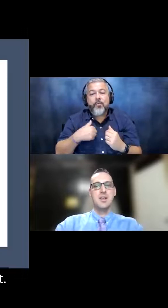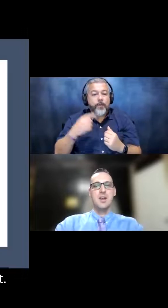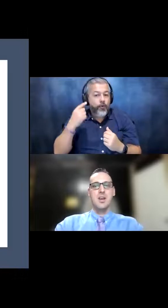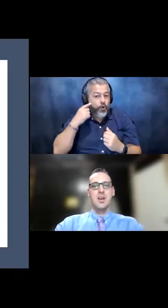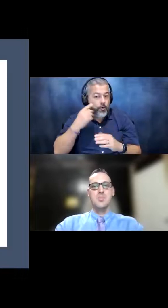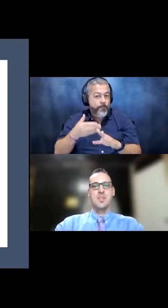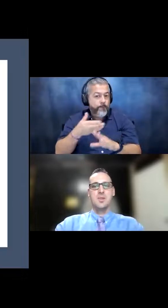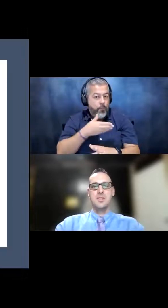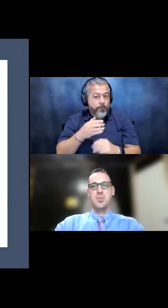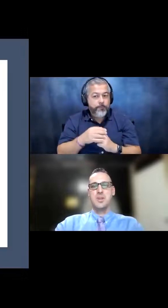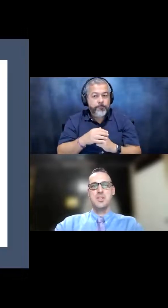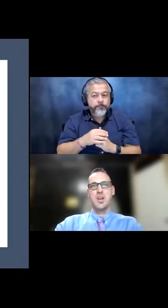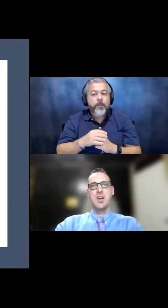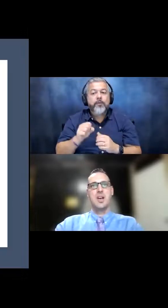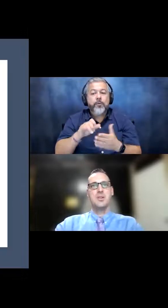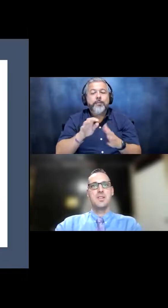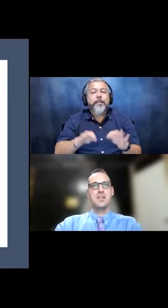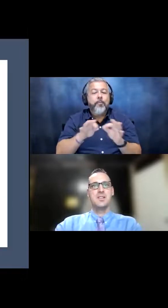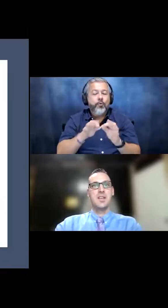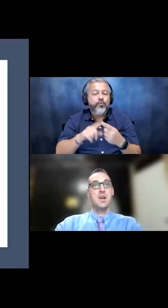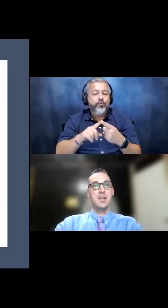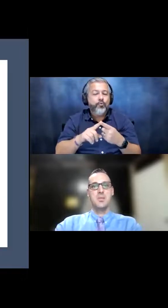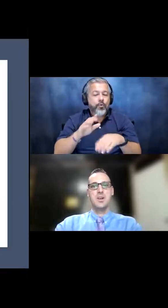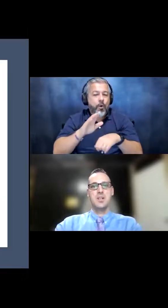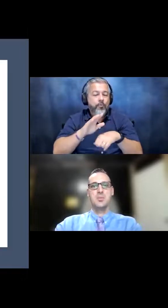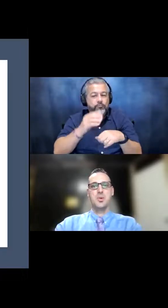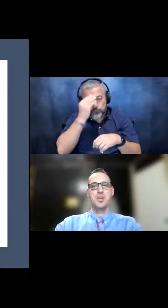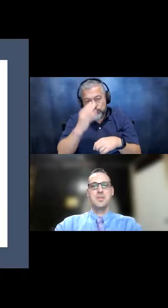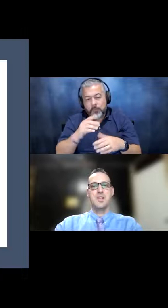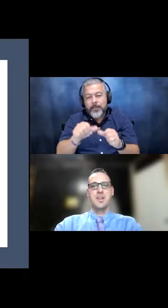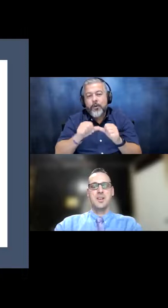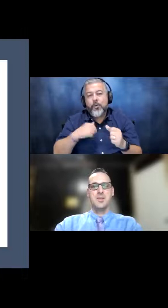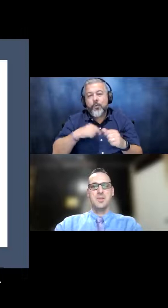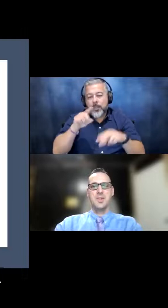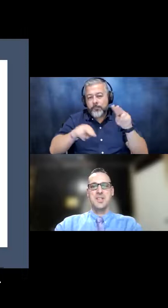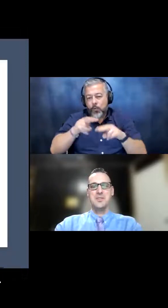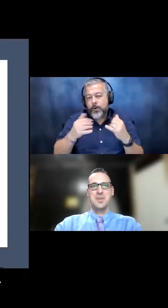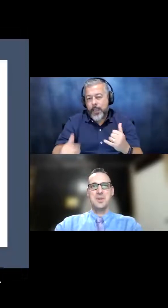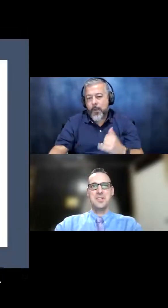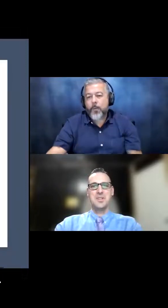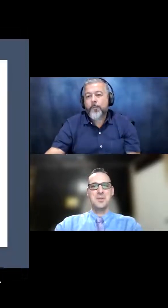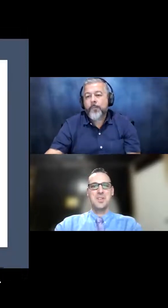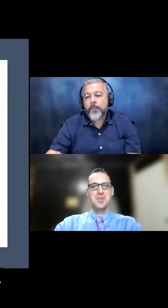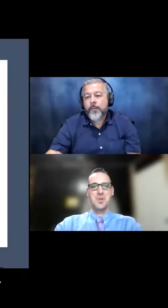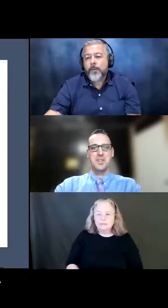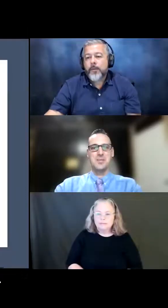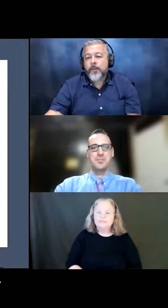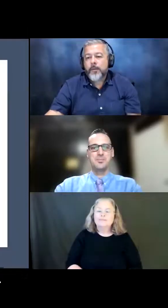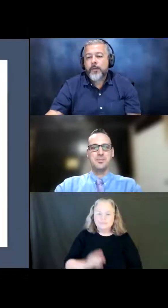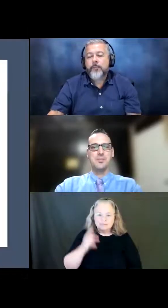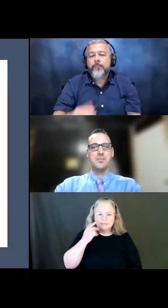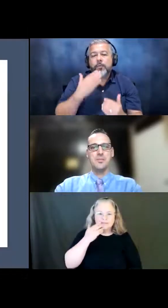past. And so it's important to call out as an area that we are exploring. So thank you for doing so,